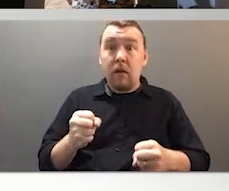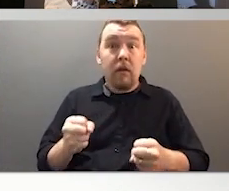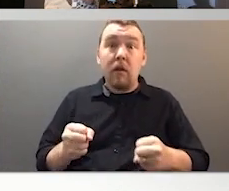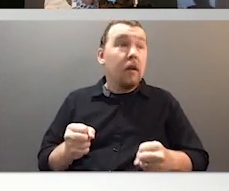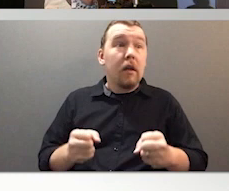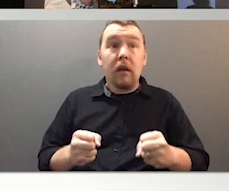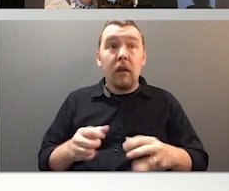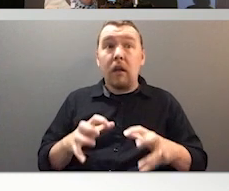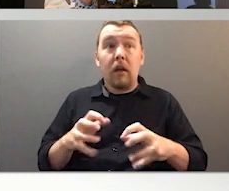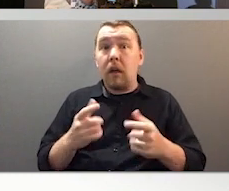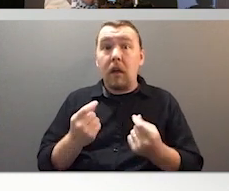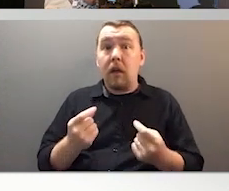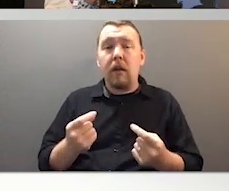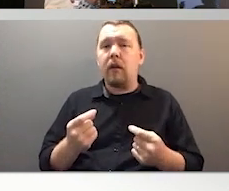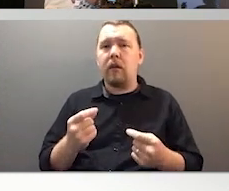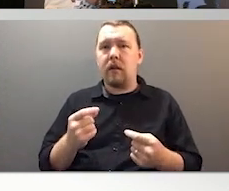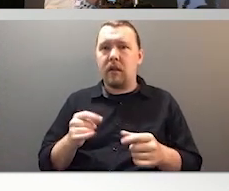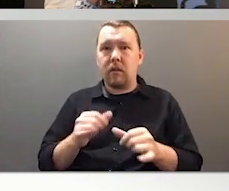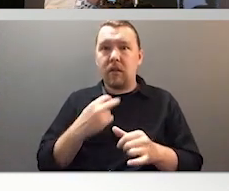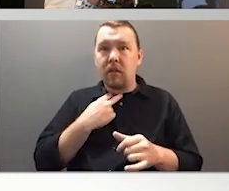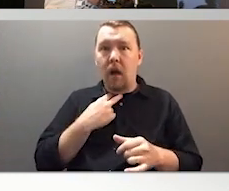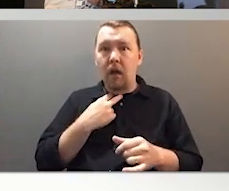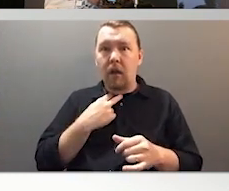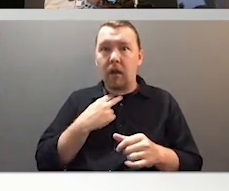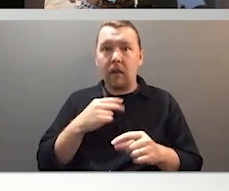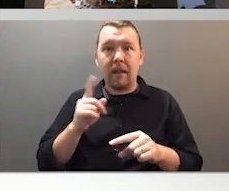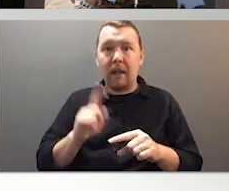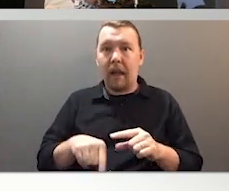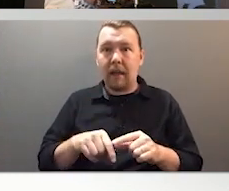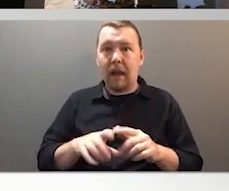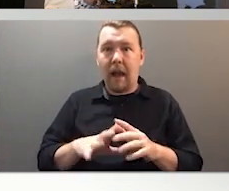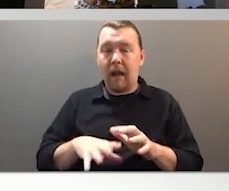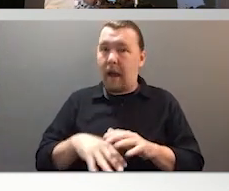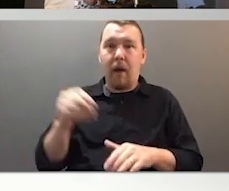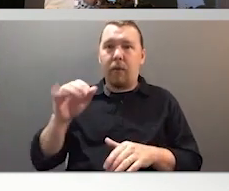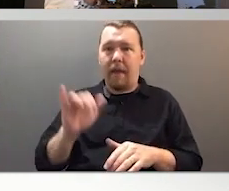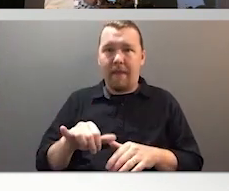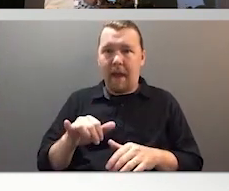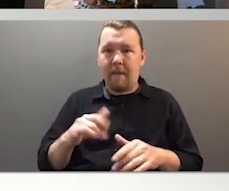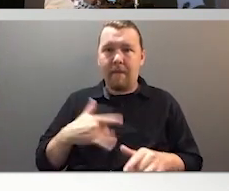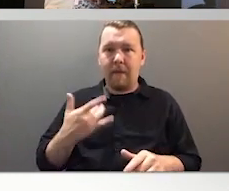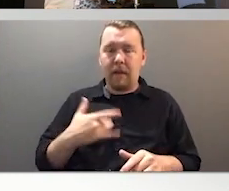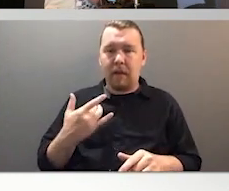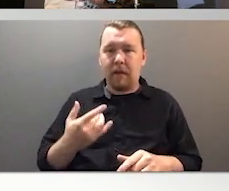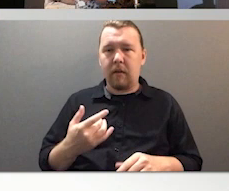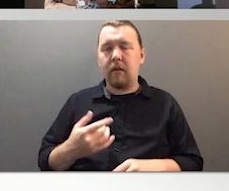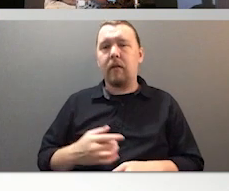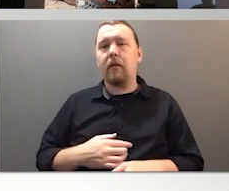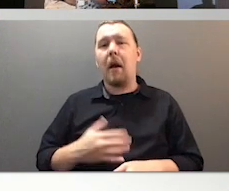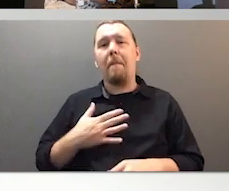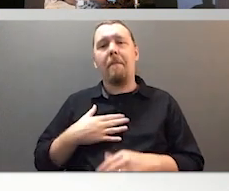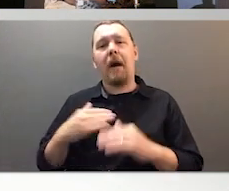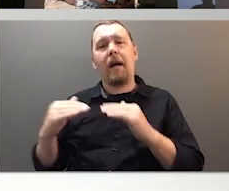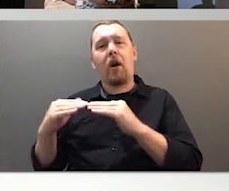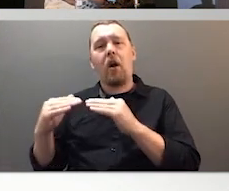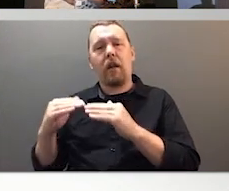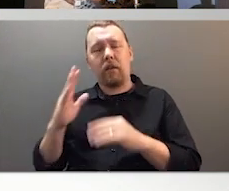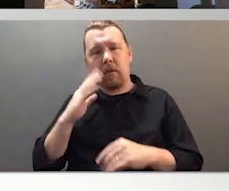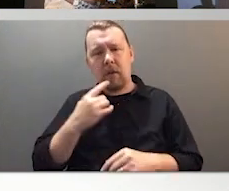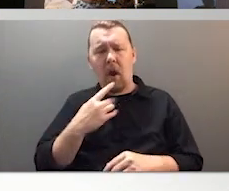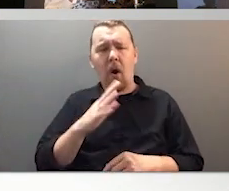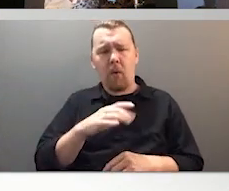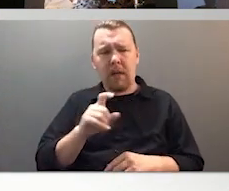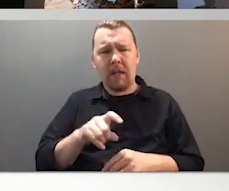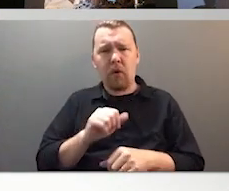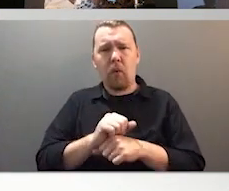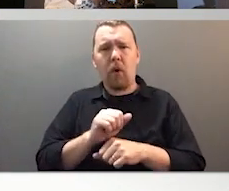lot. And so it's really hard to get past that. My counterparts will say, well, we need to work on the sensory system.